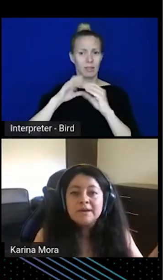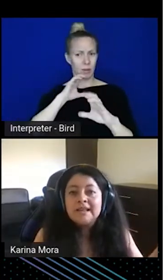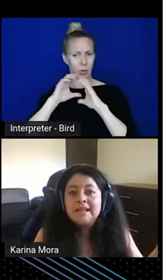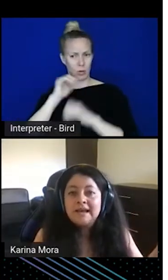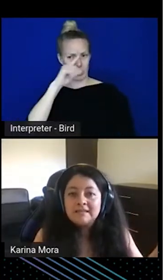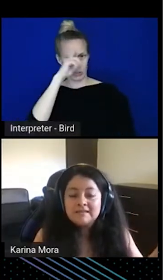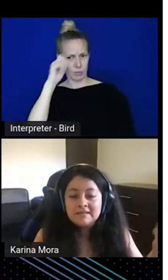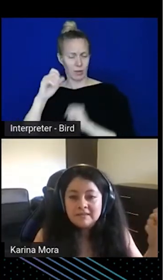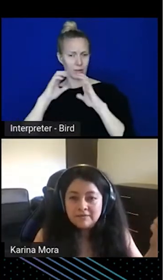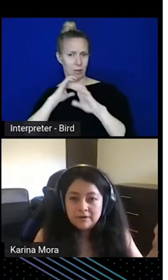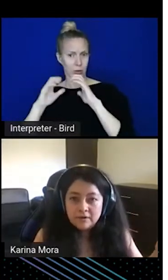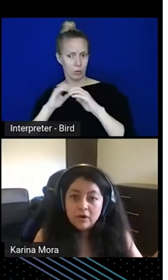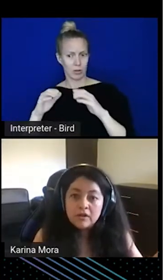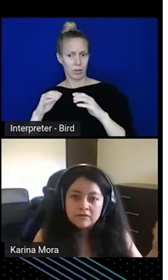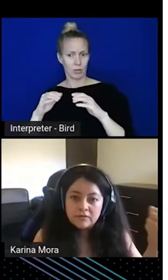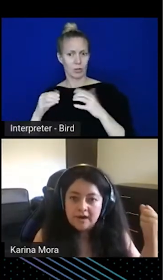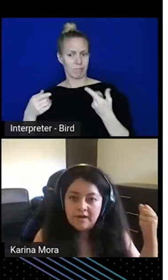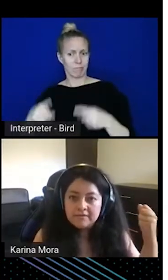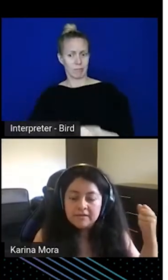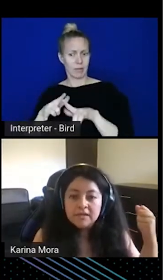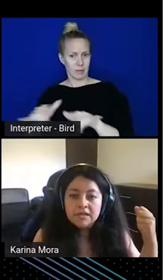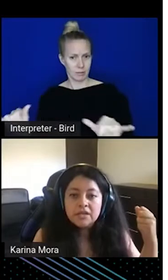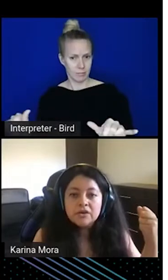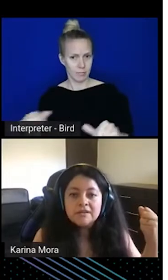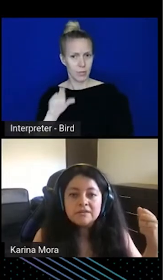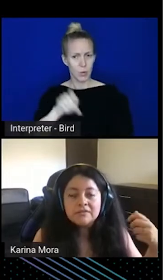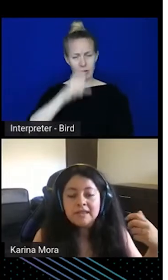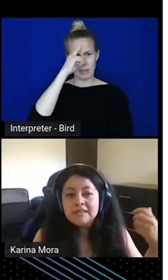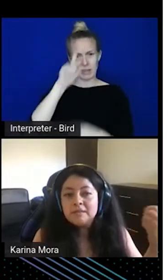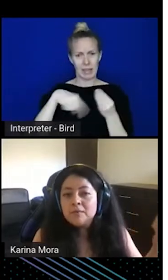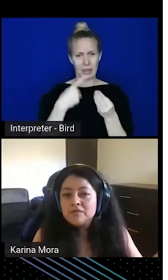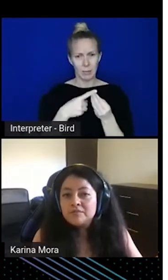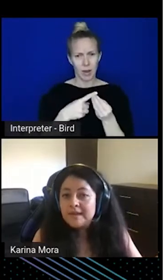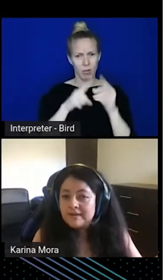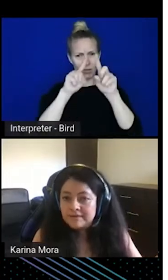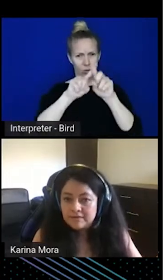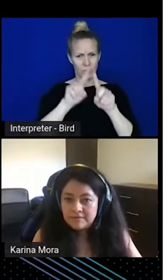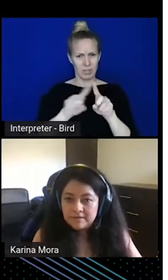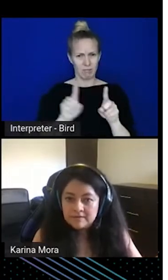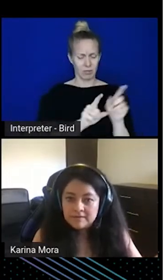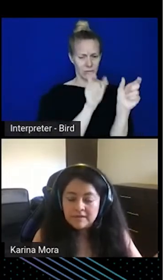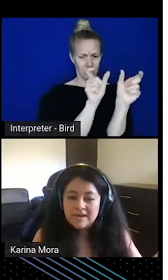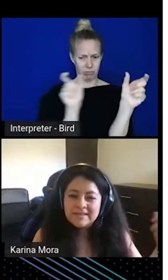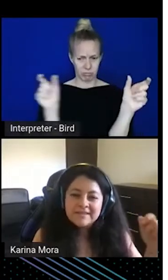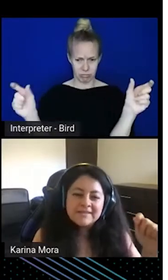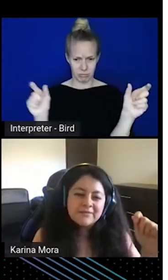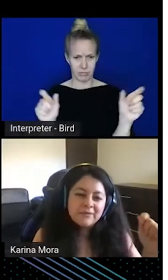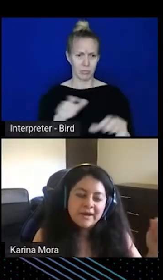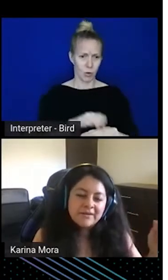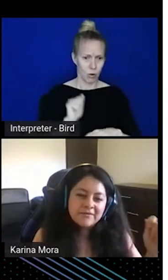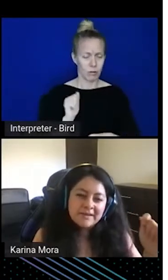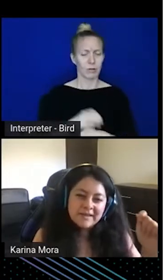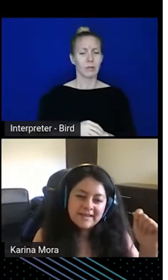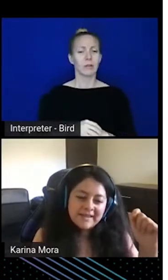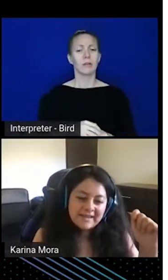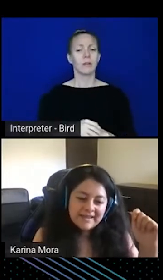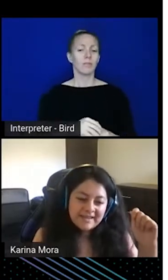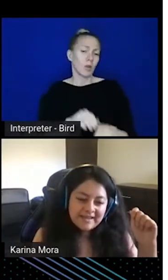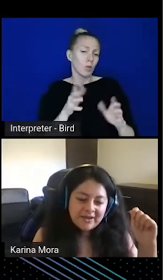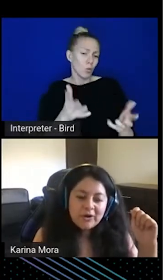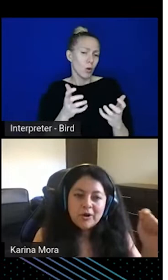how to parallelize the different calls you have in order to take the most benefit of it. And this is one of